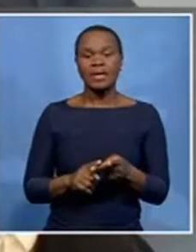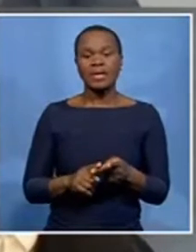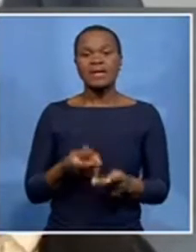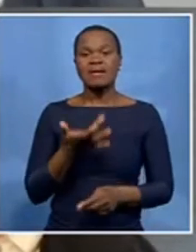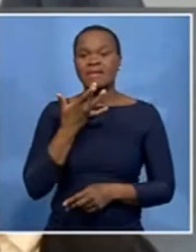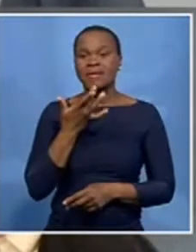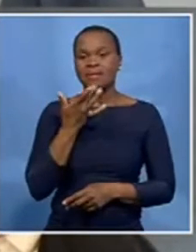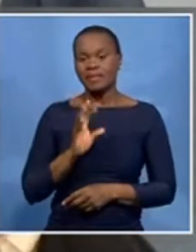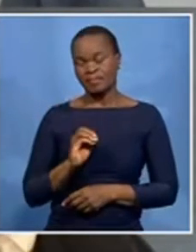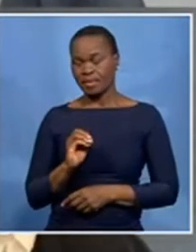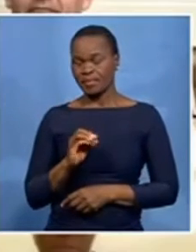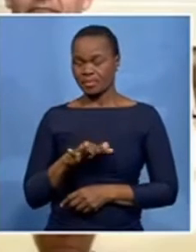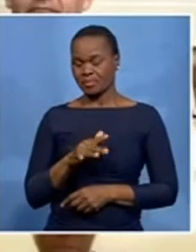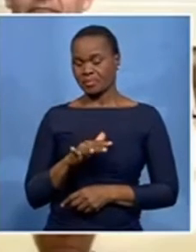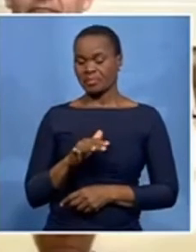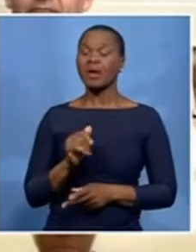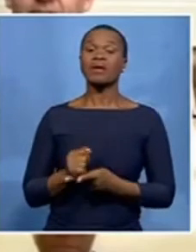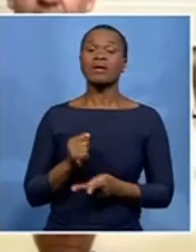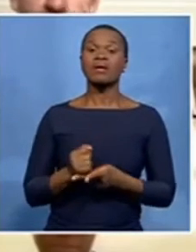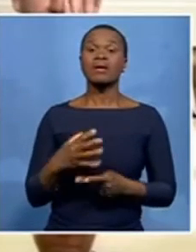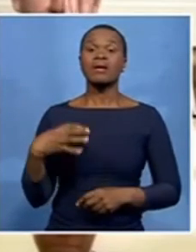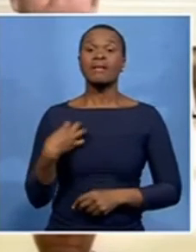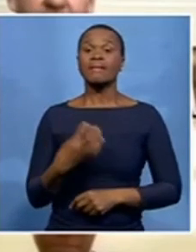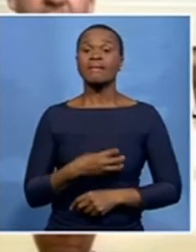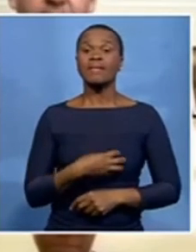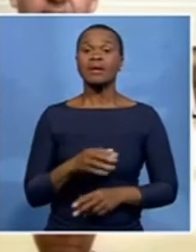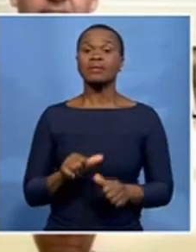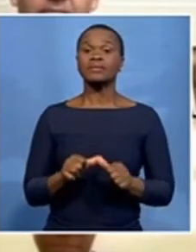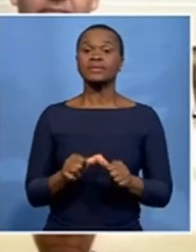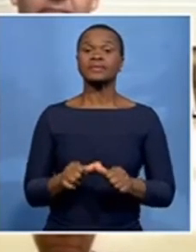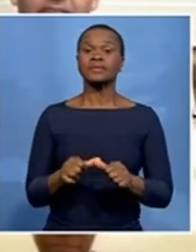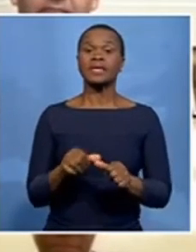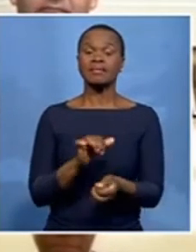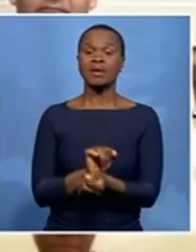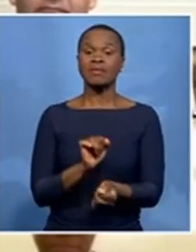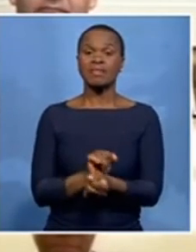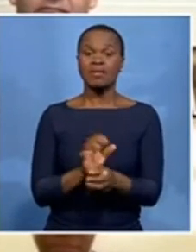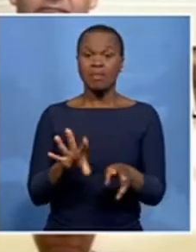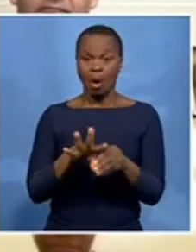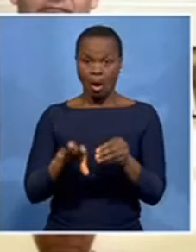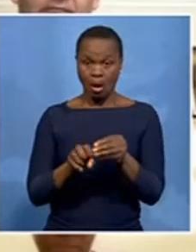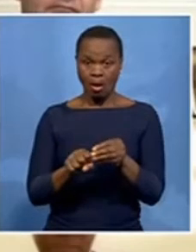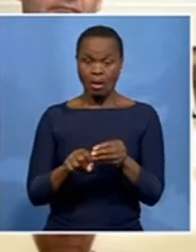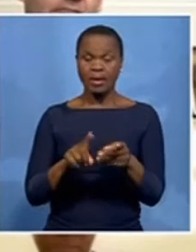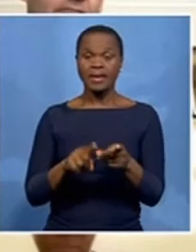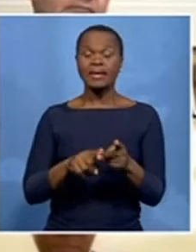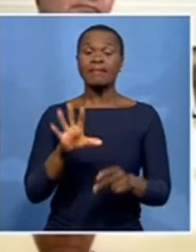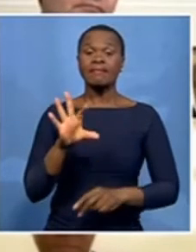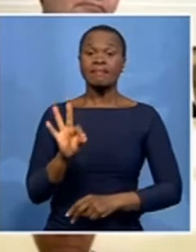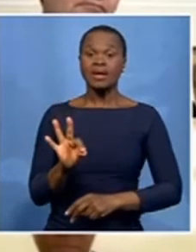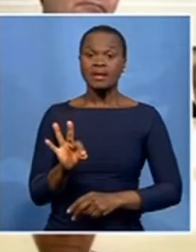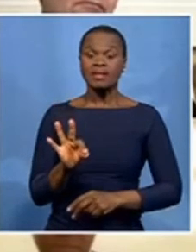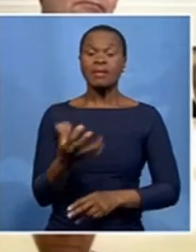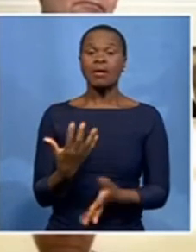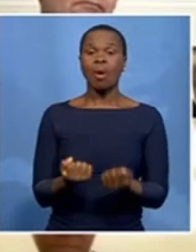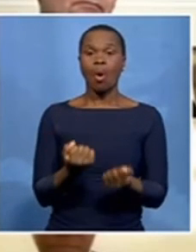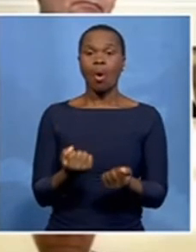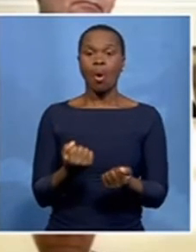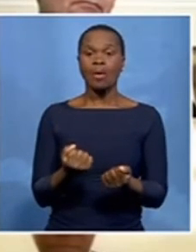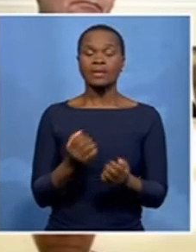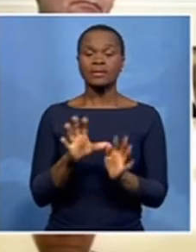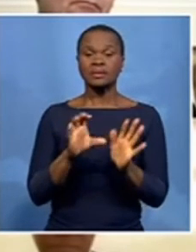luhlangothi tsite njengoba lona beyakumengameli uyokuchubeka nekuhlala ejele lempela sondvo emsombuluko lotako inkantolo yemtsetfosisekelo